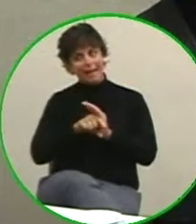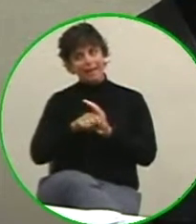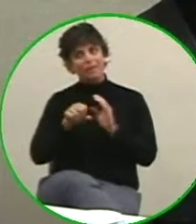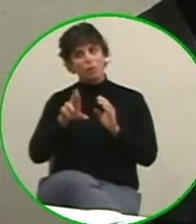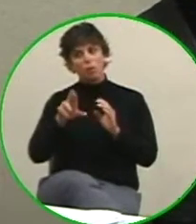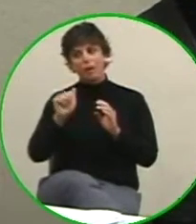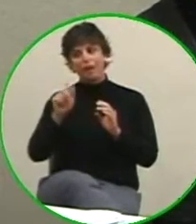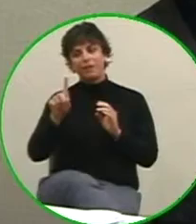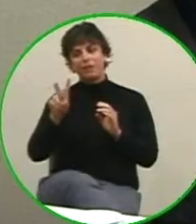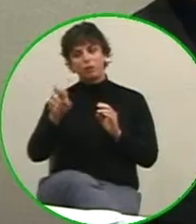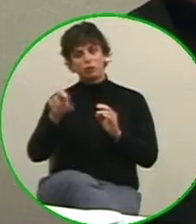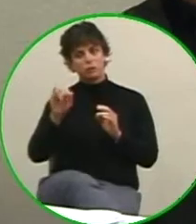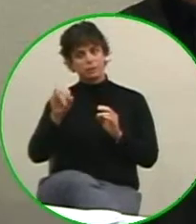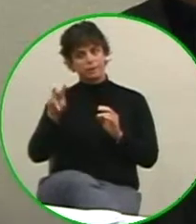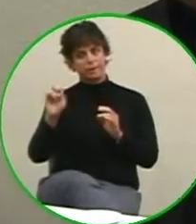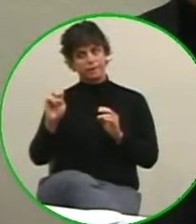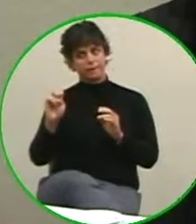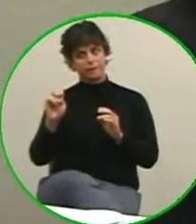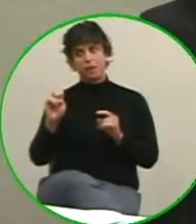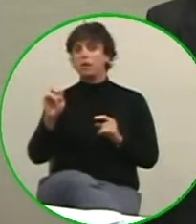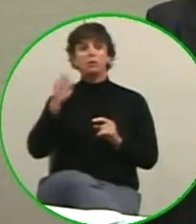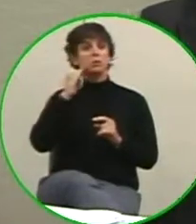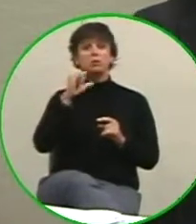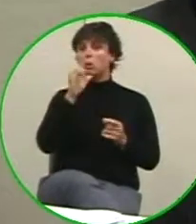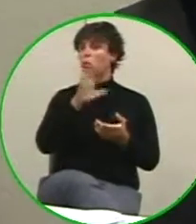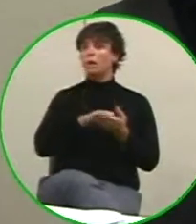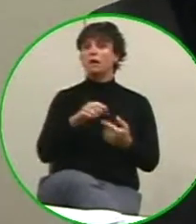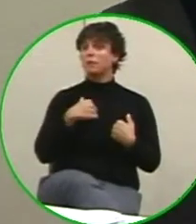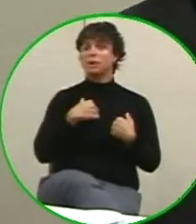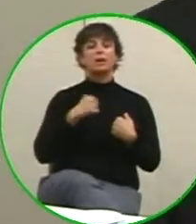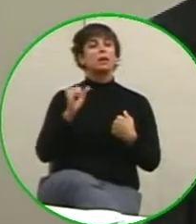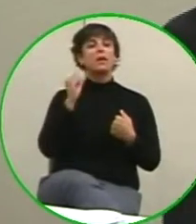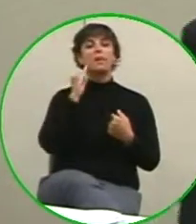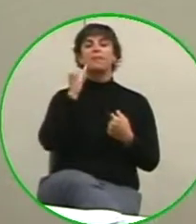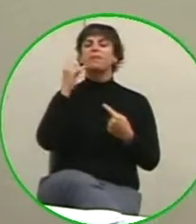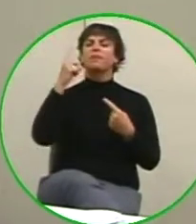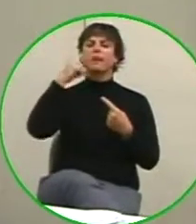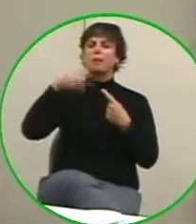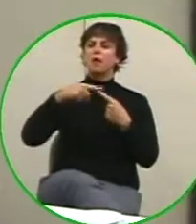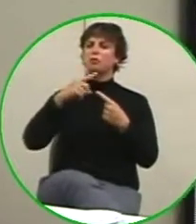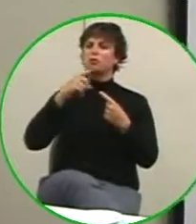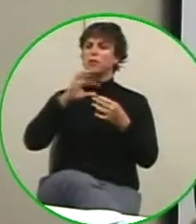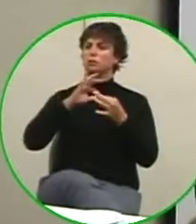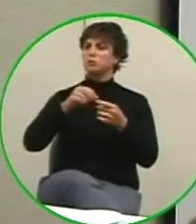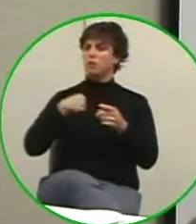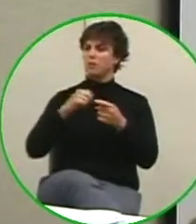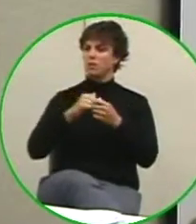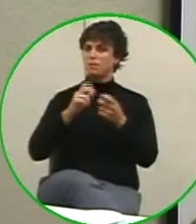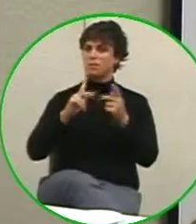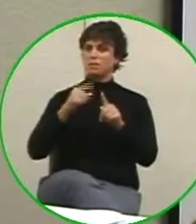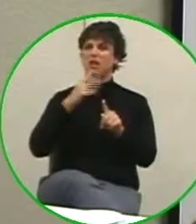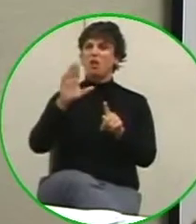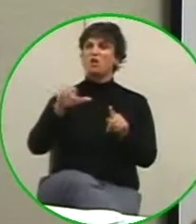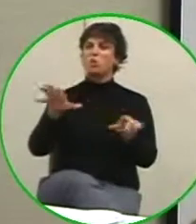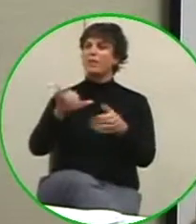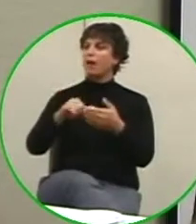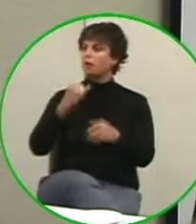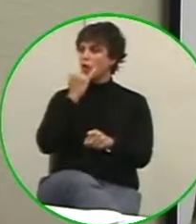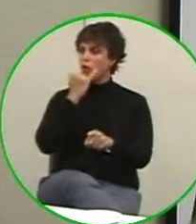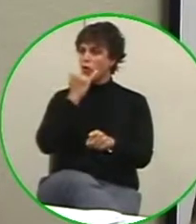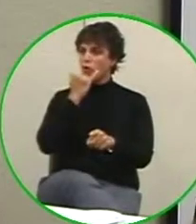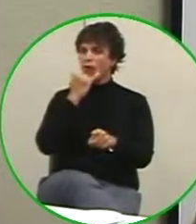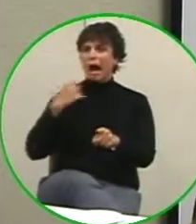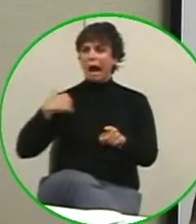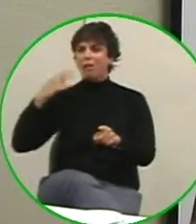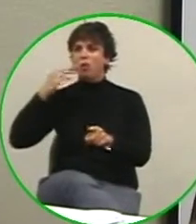aversive. If you don't believe that, think about the relationships you've had with people who are telling you that you're doing it the wrong way and